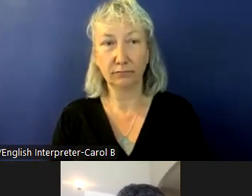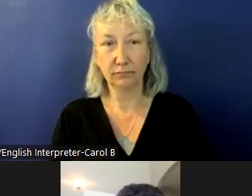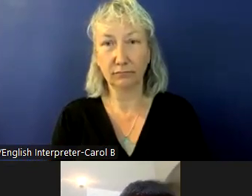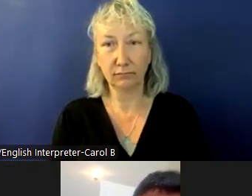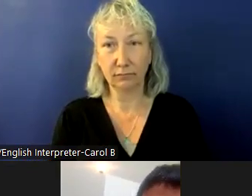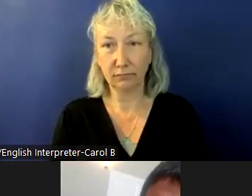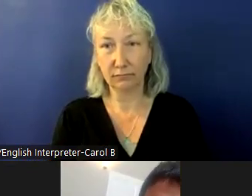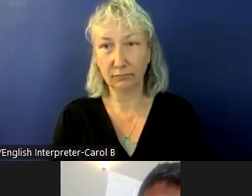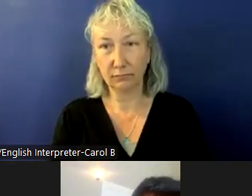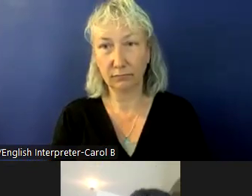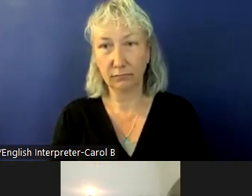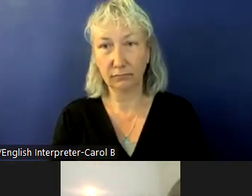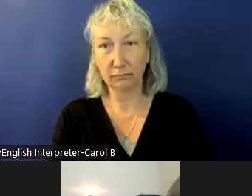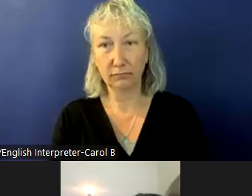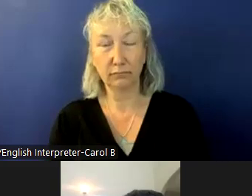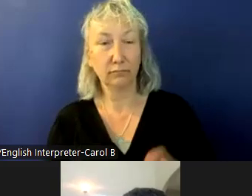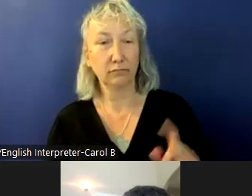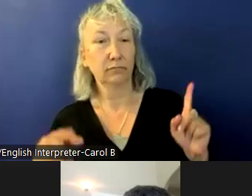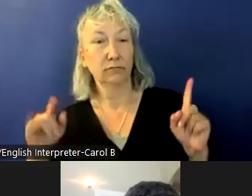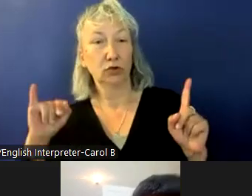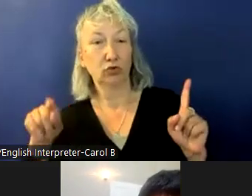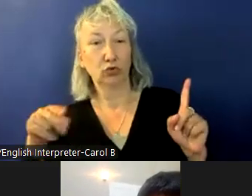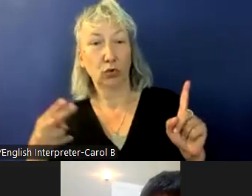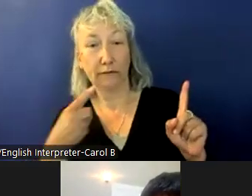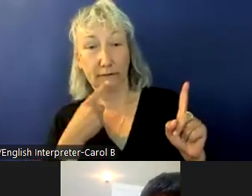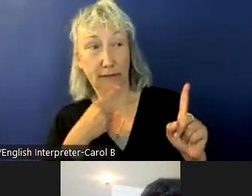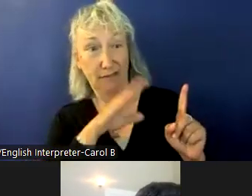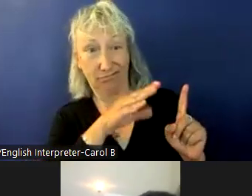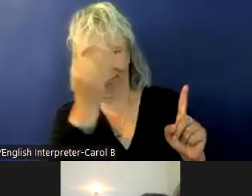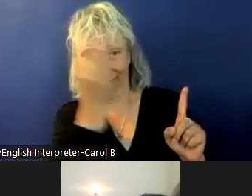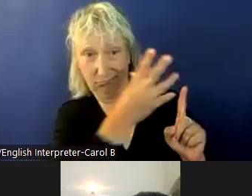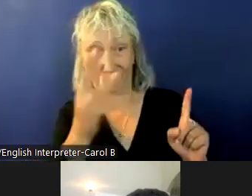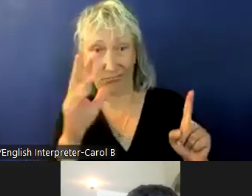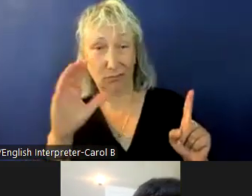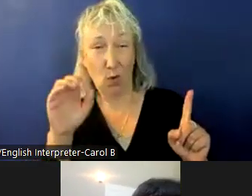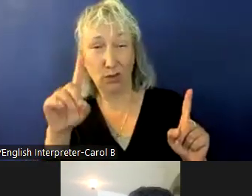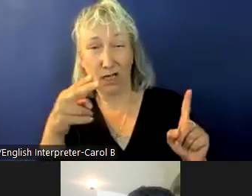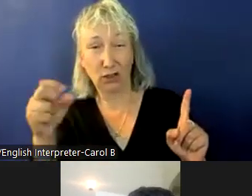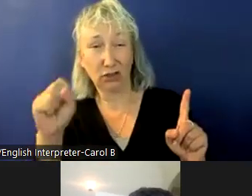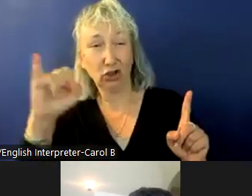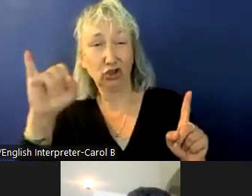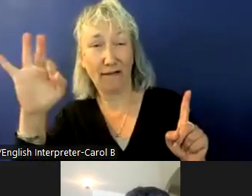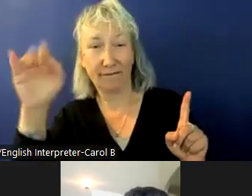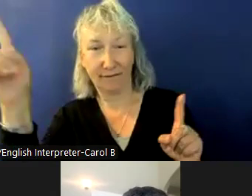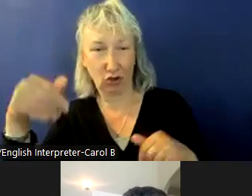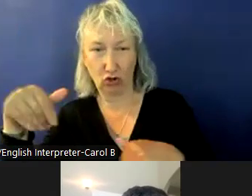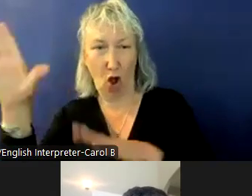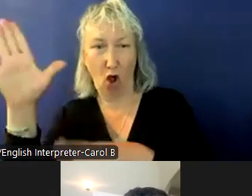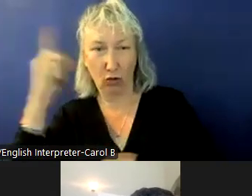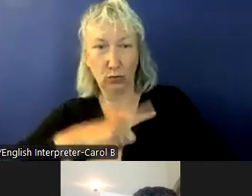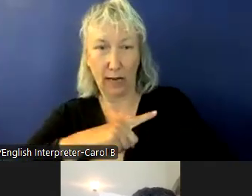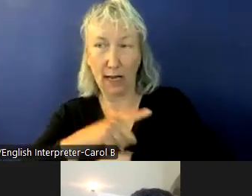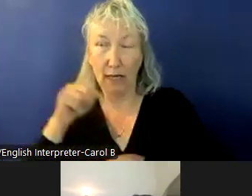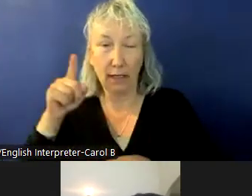So it looked like Jeff is out of the office, so I reached out to one of the other team members there, and they are checking to see where